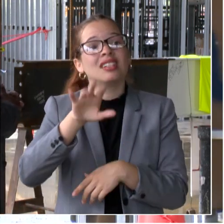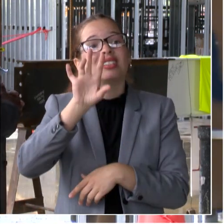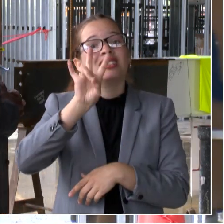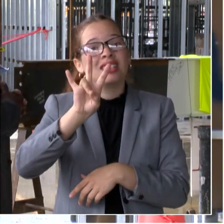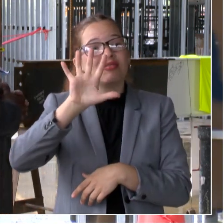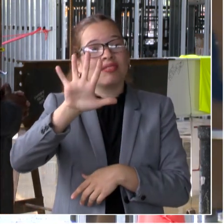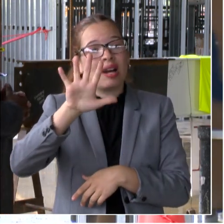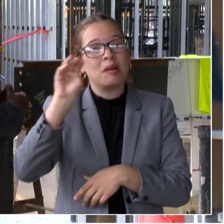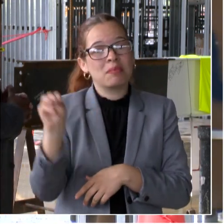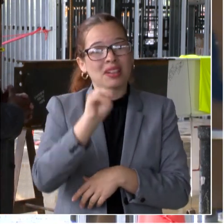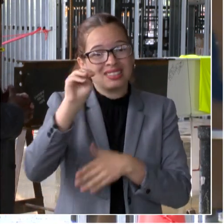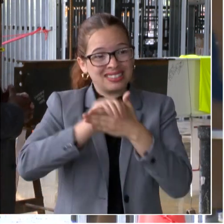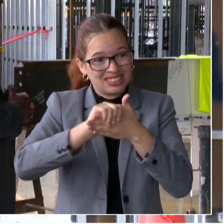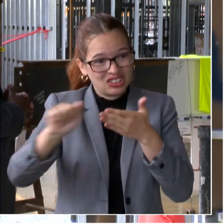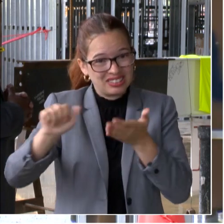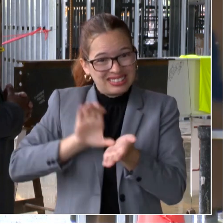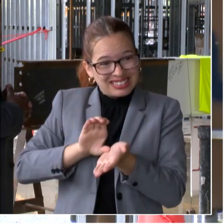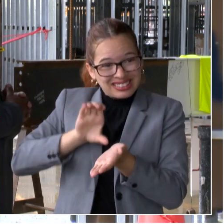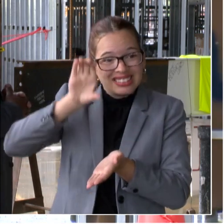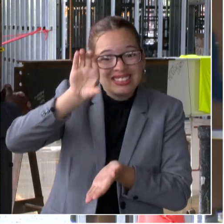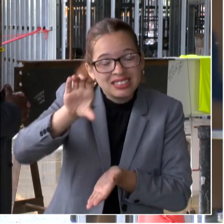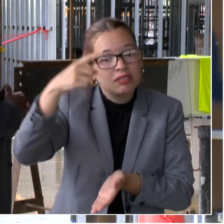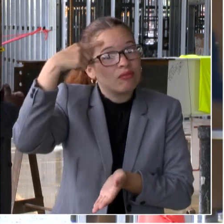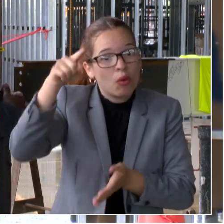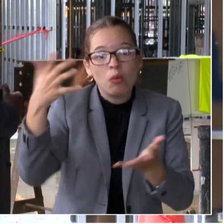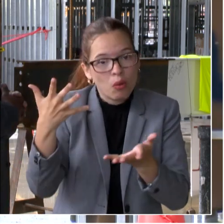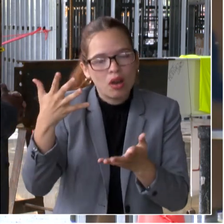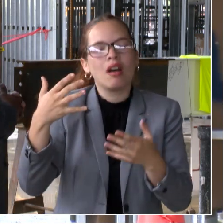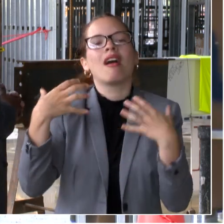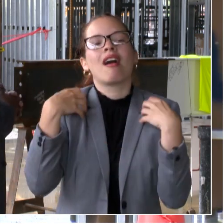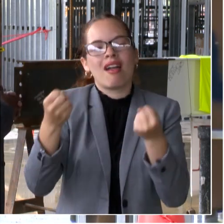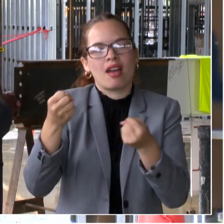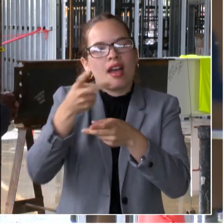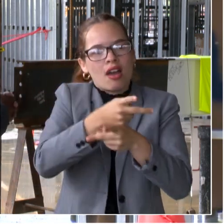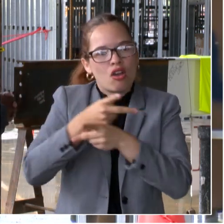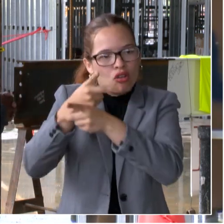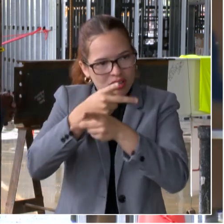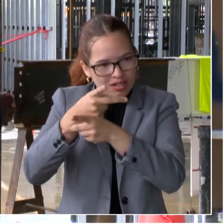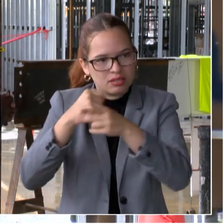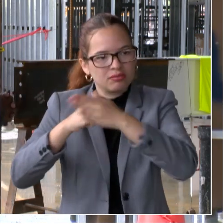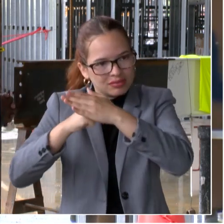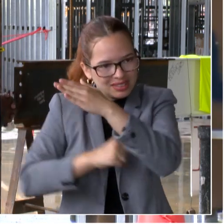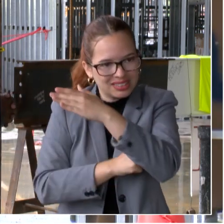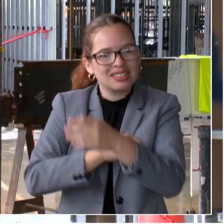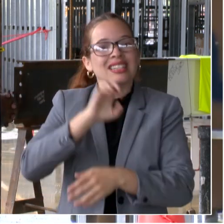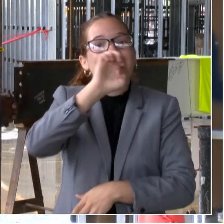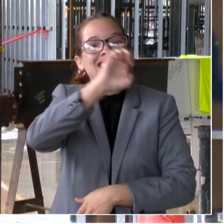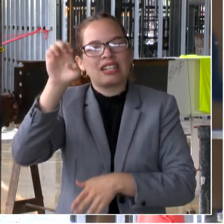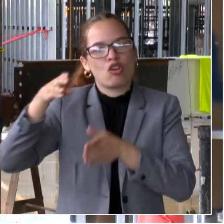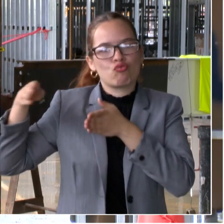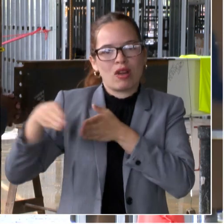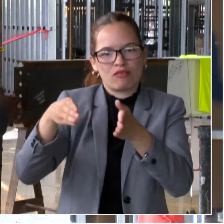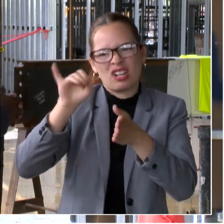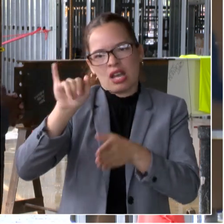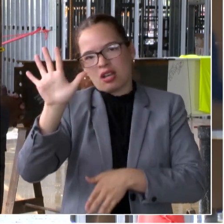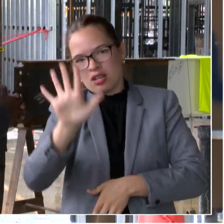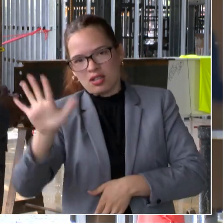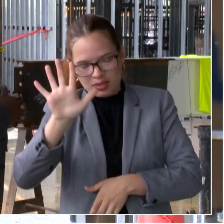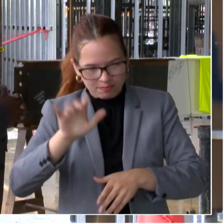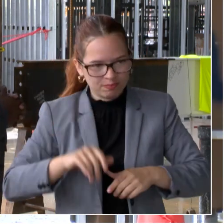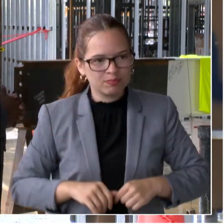project management, and investments in our community. In addition to what I've already said, they are making a